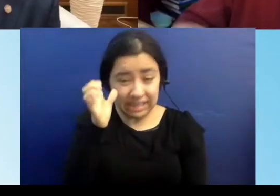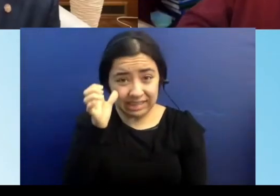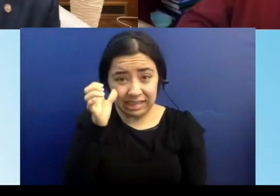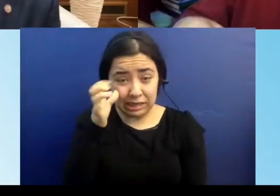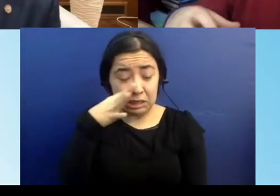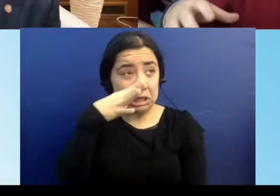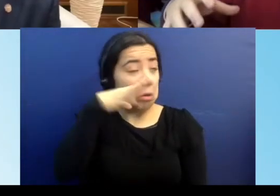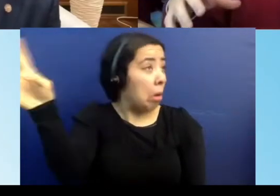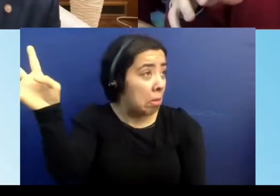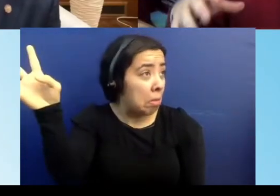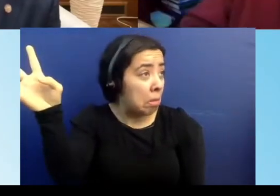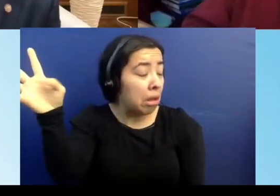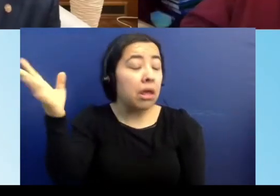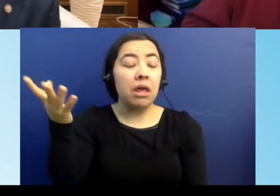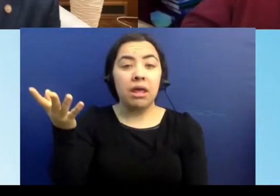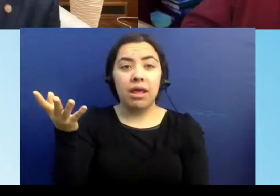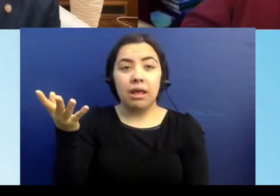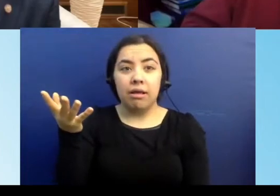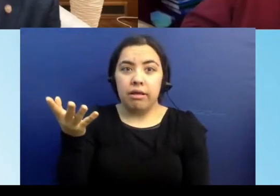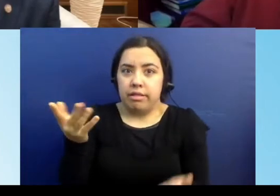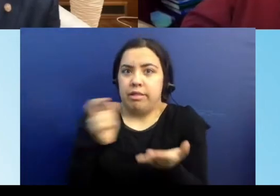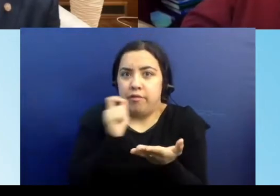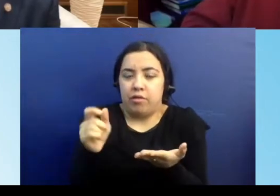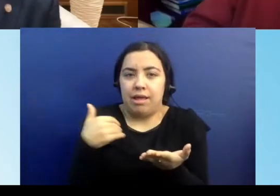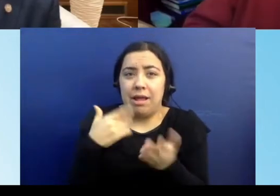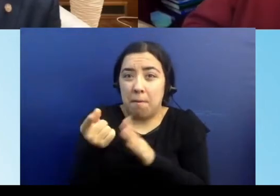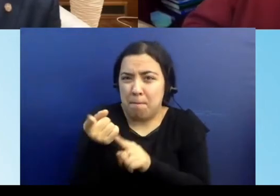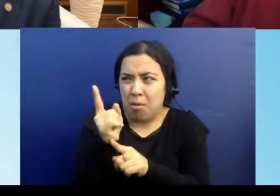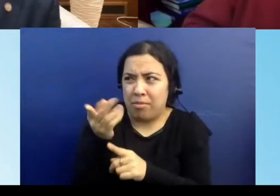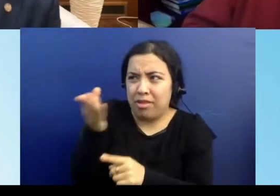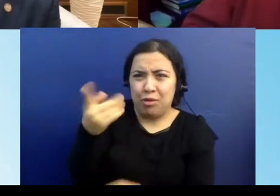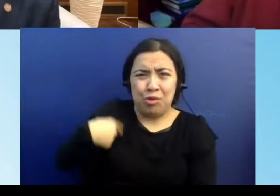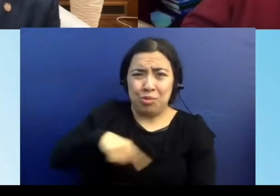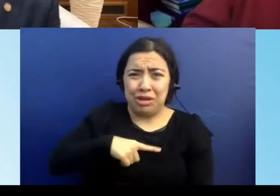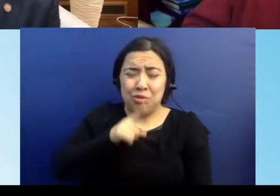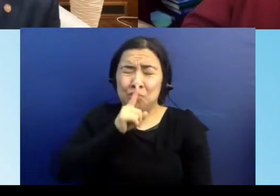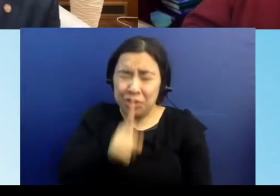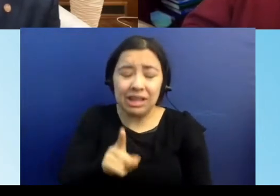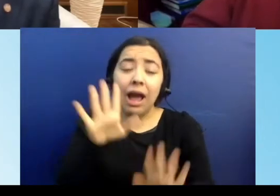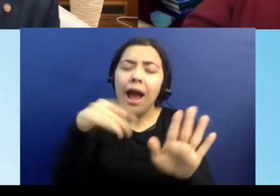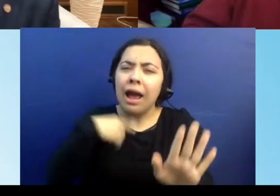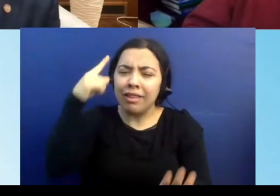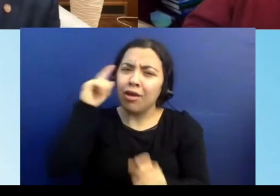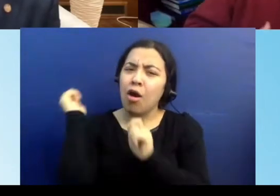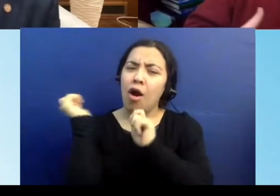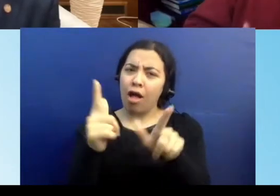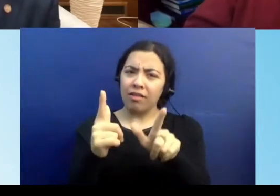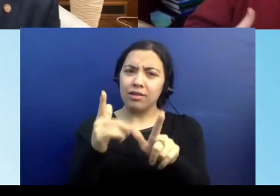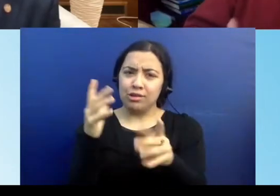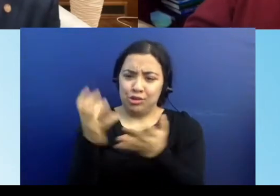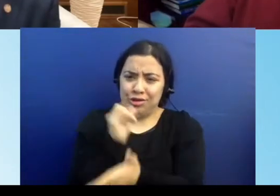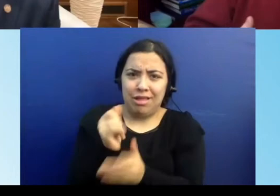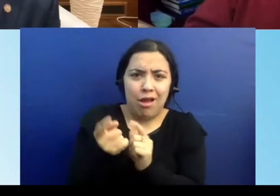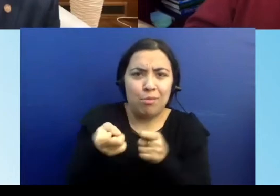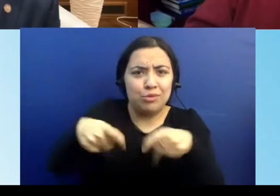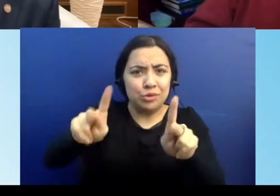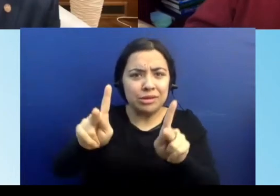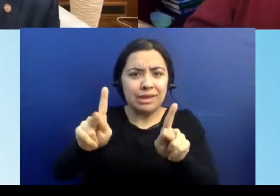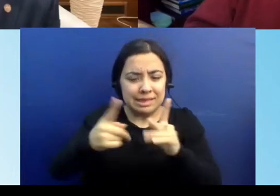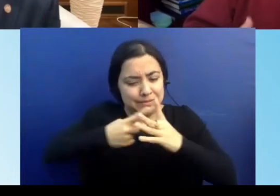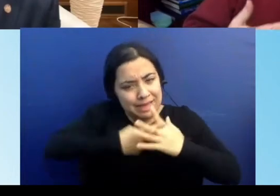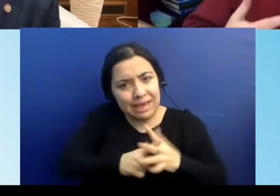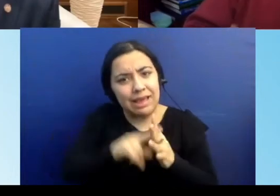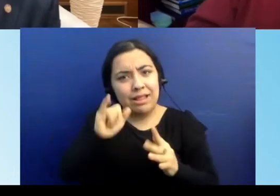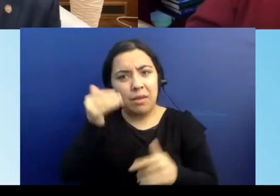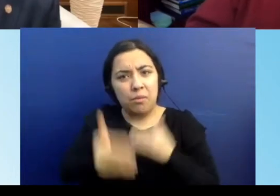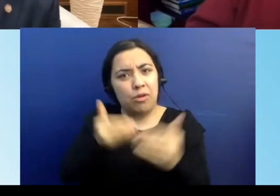And therefore, there was a moment there where we really, I think all of us, took the opportunity to begin the process of